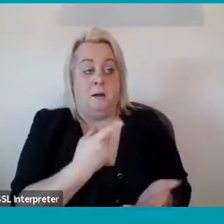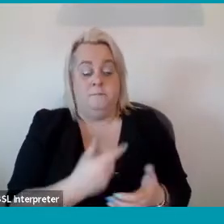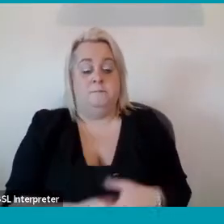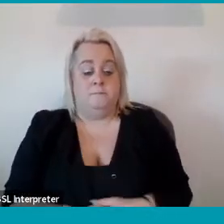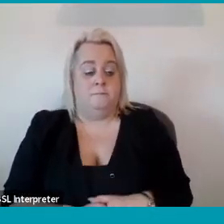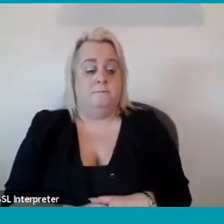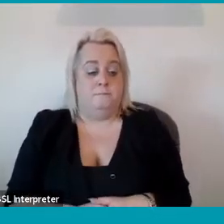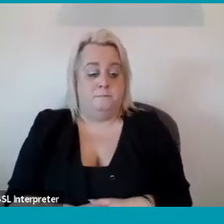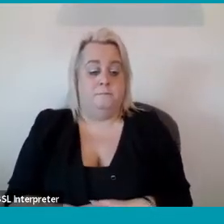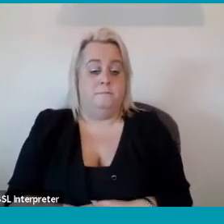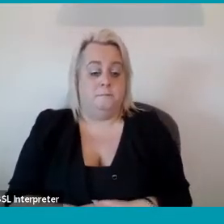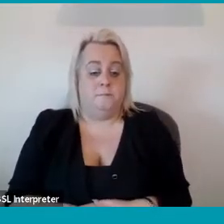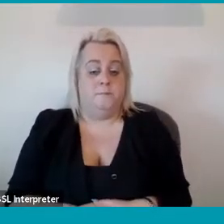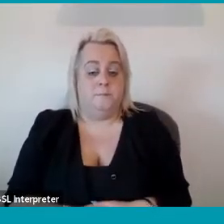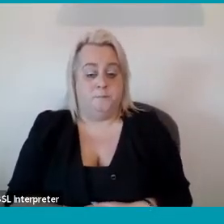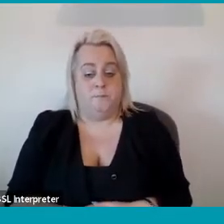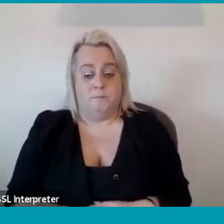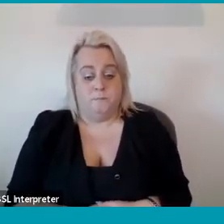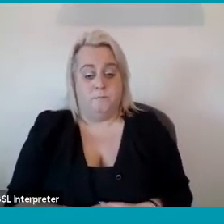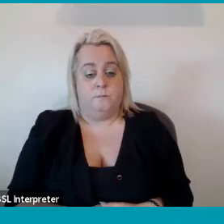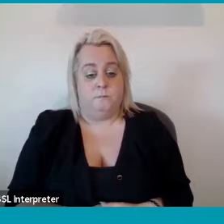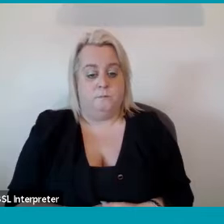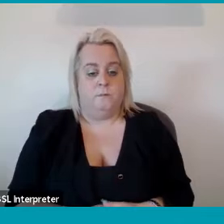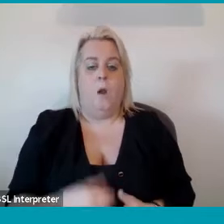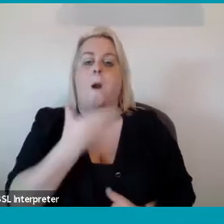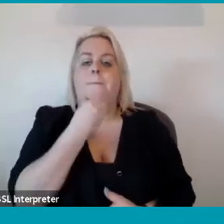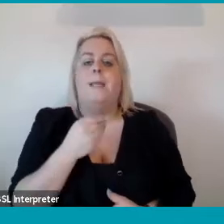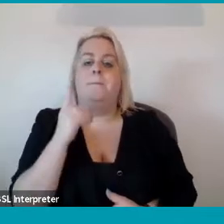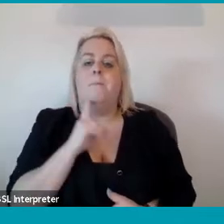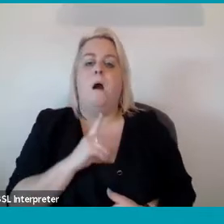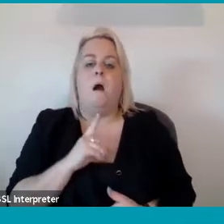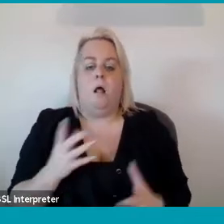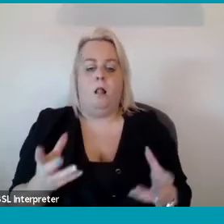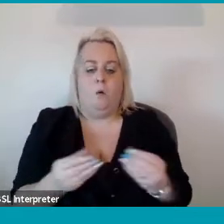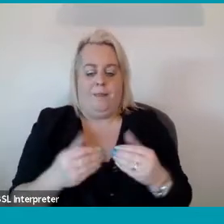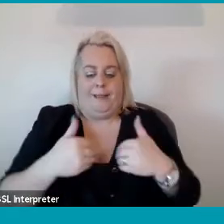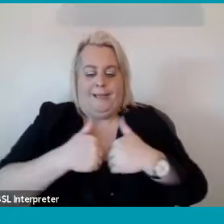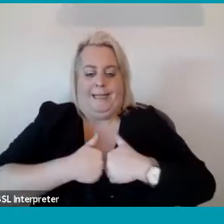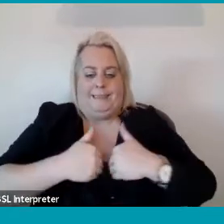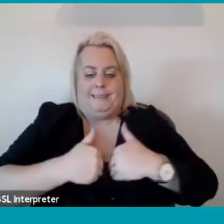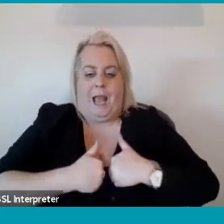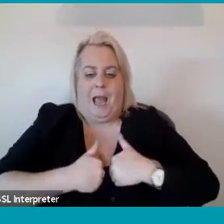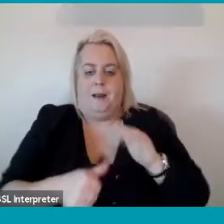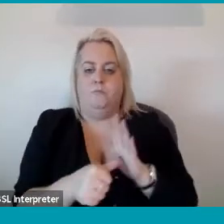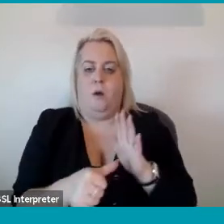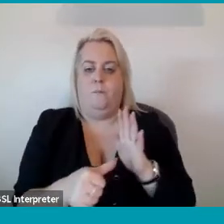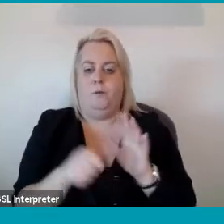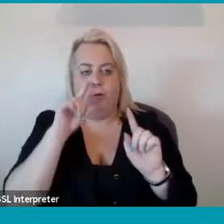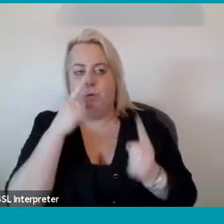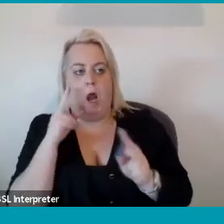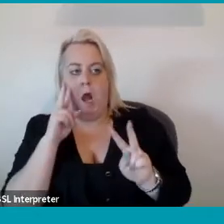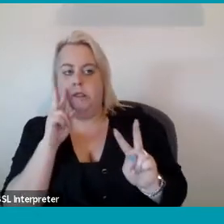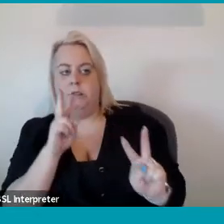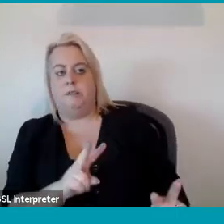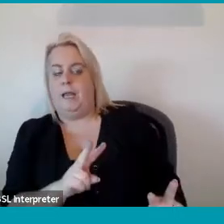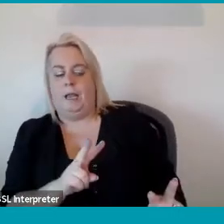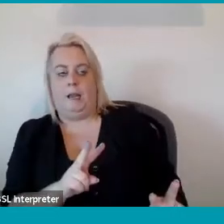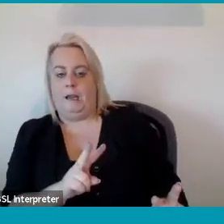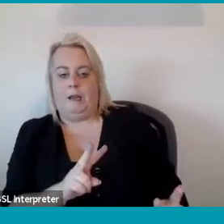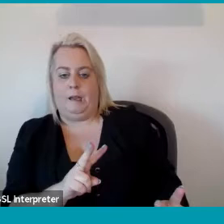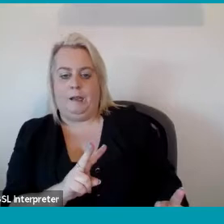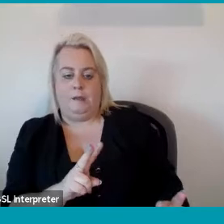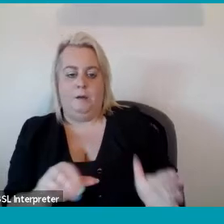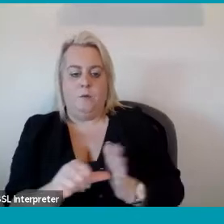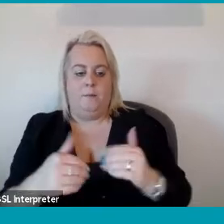So how about the percentage of people with hidden conditions? So those people who are disabled but don't look disabled. What